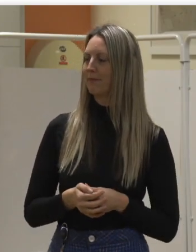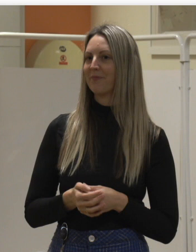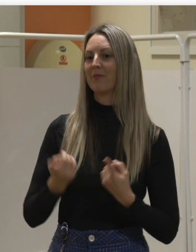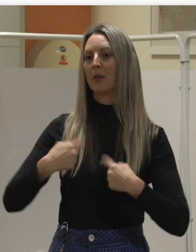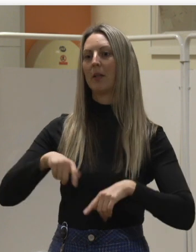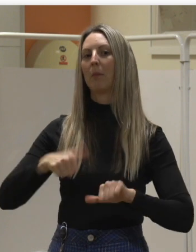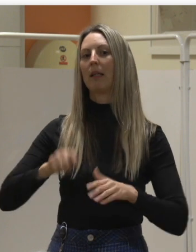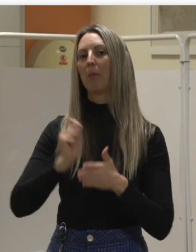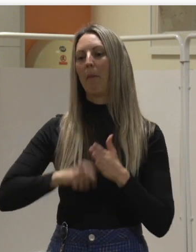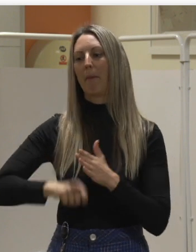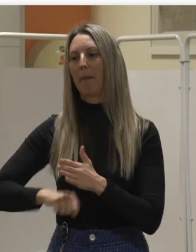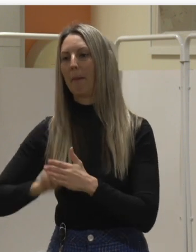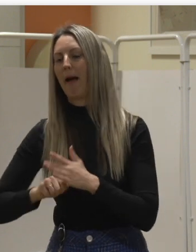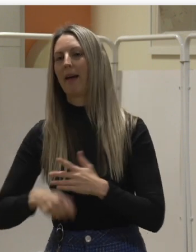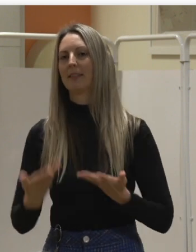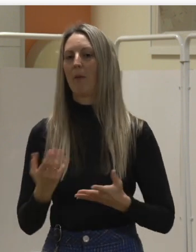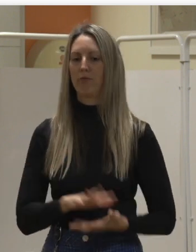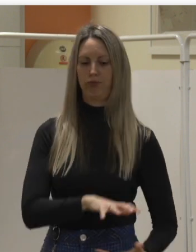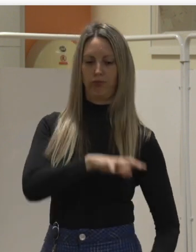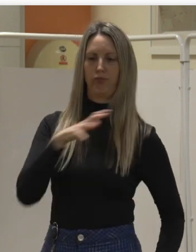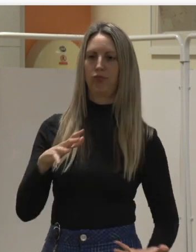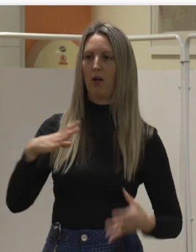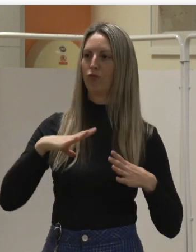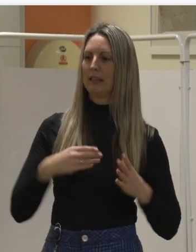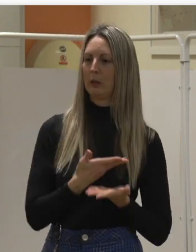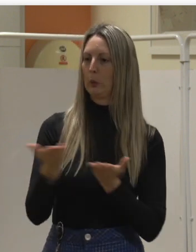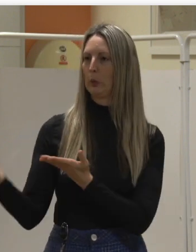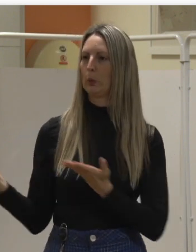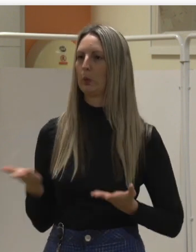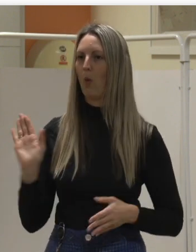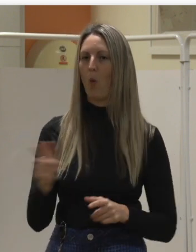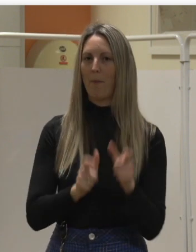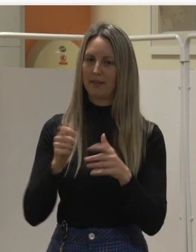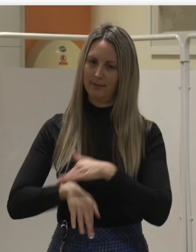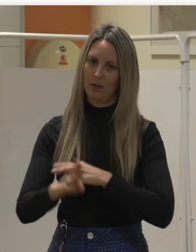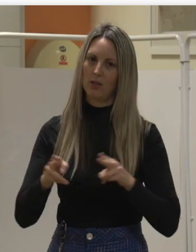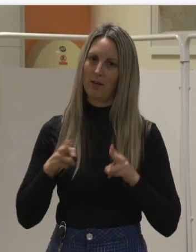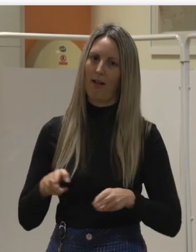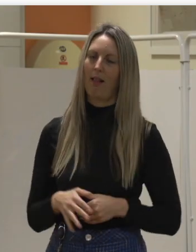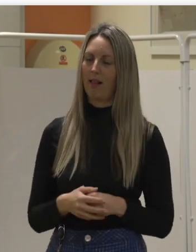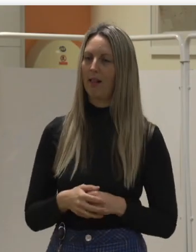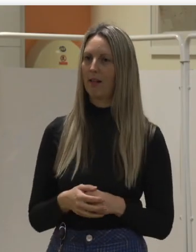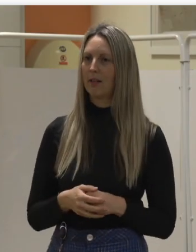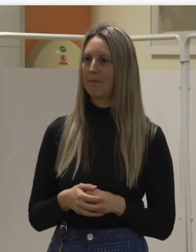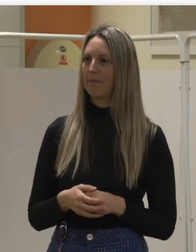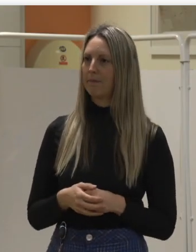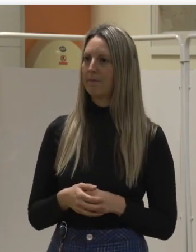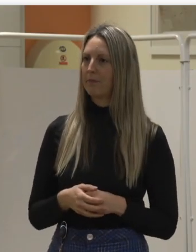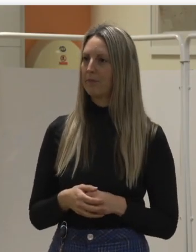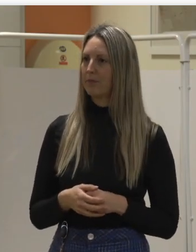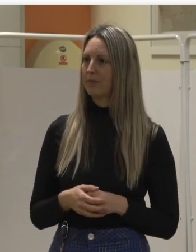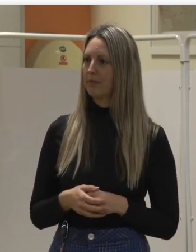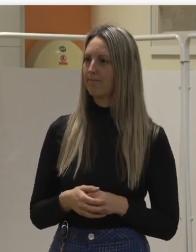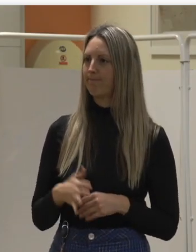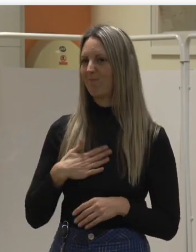Santa on Christmas Day, as a small gesture for those people who are in with us on Christmas Day, to